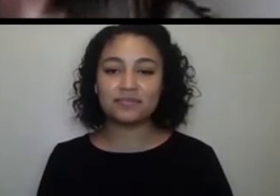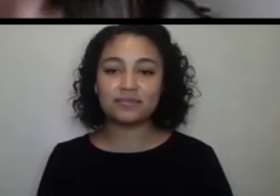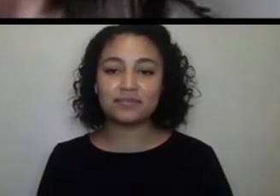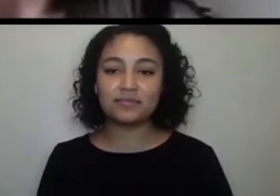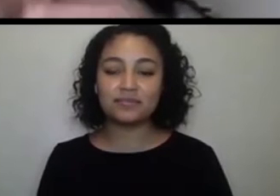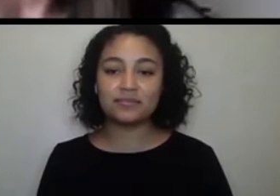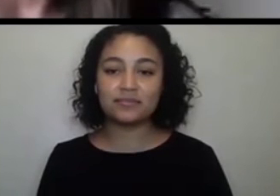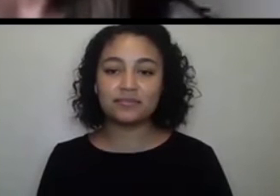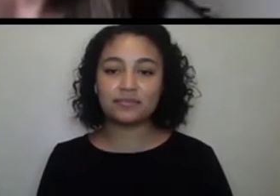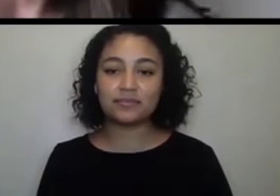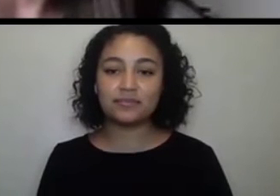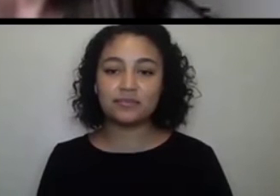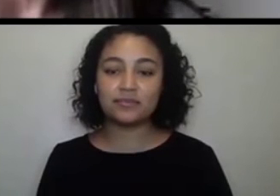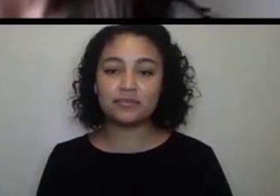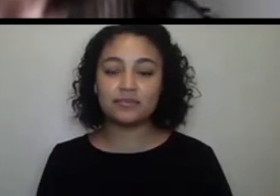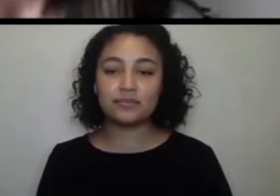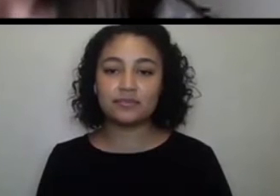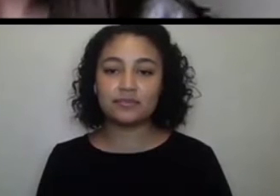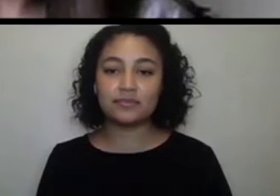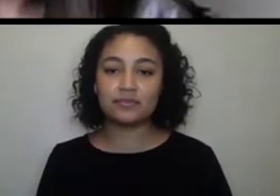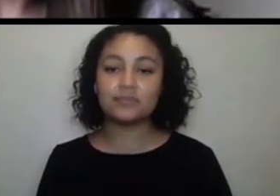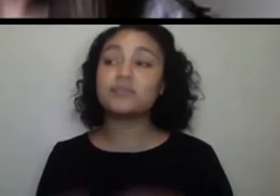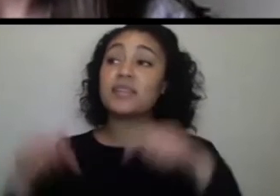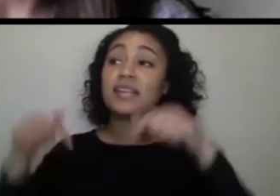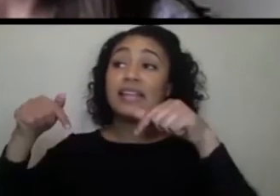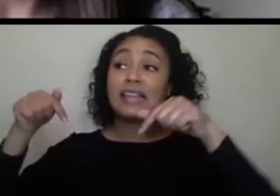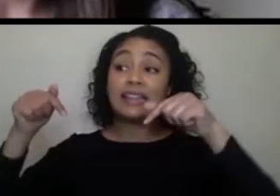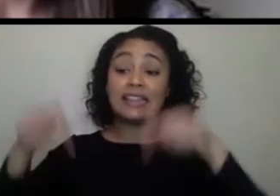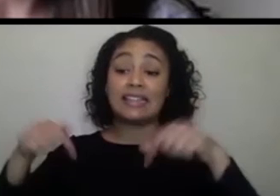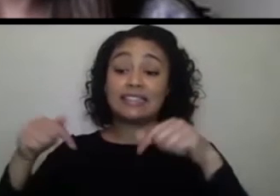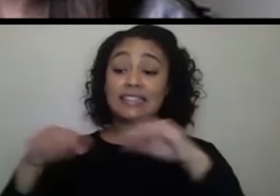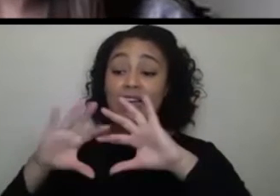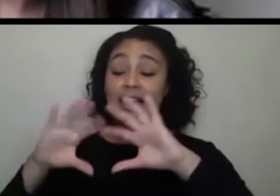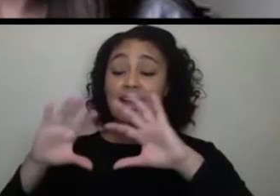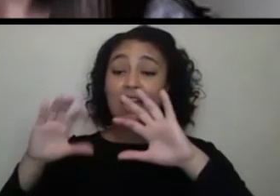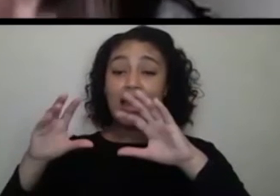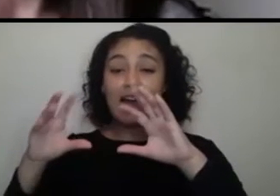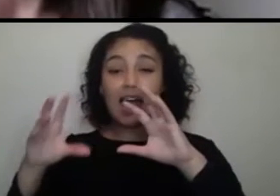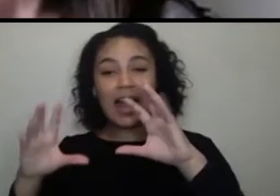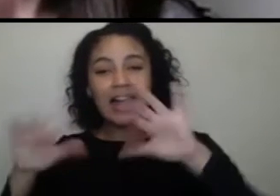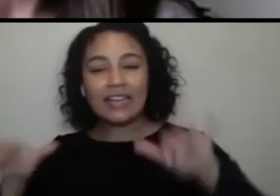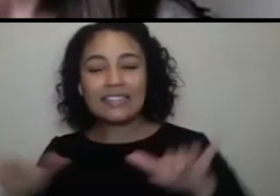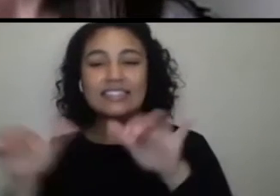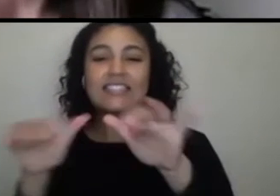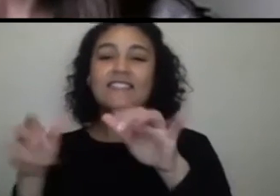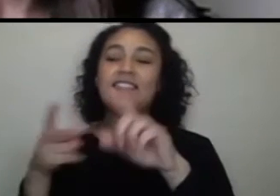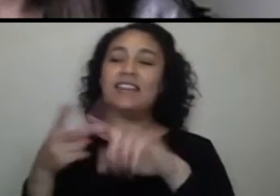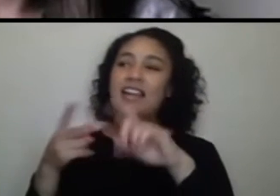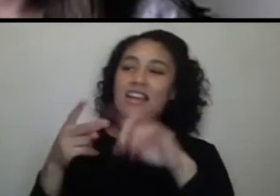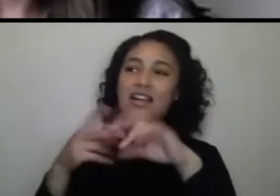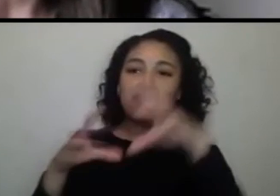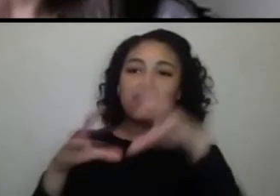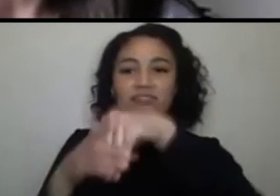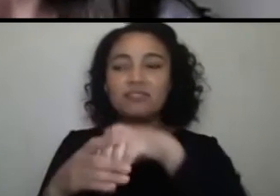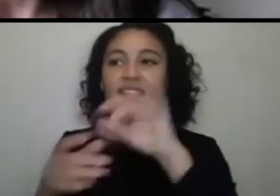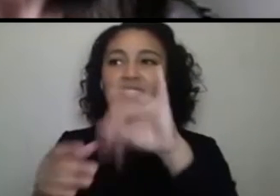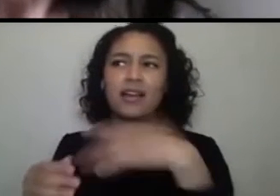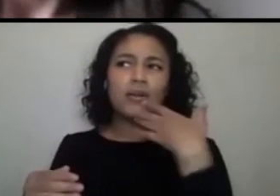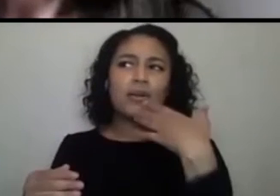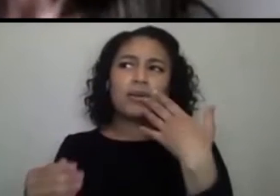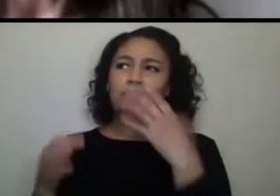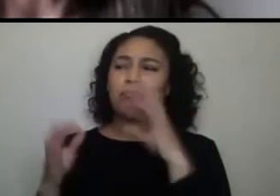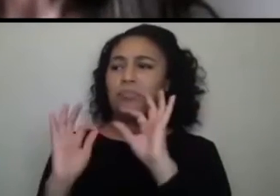and demonstrate during the session will be really great for students who are doing virtual learning and really easy enough to